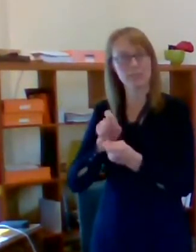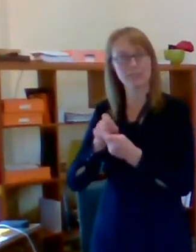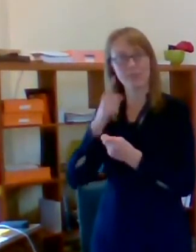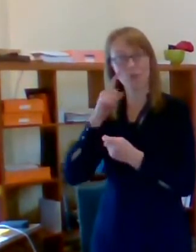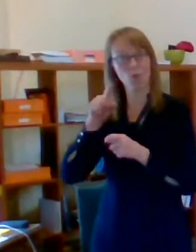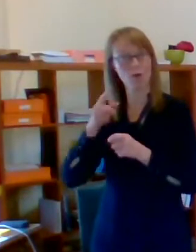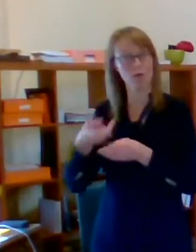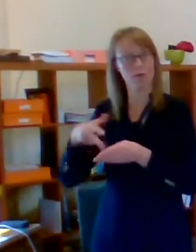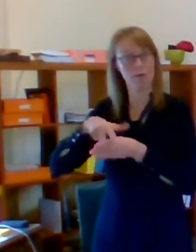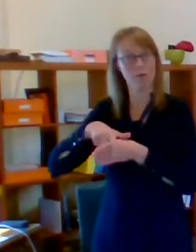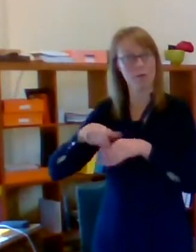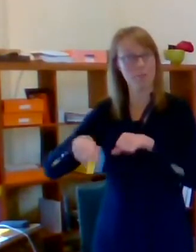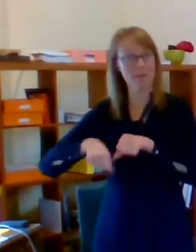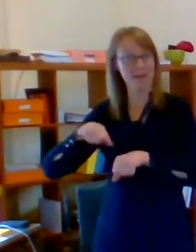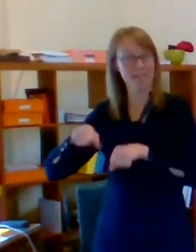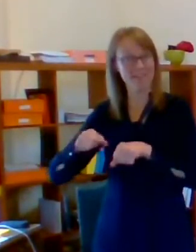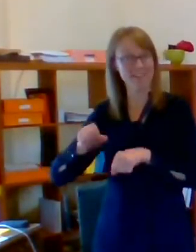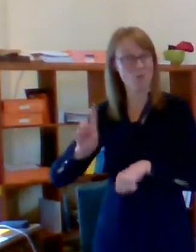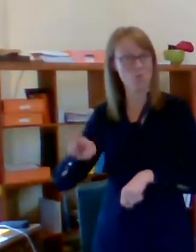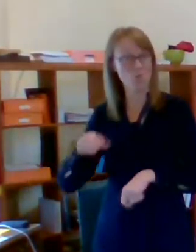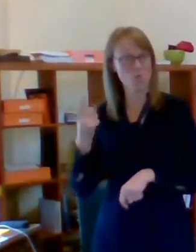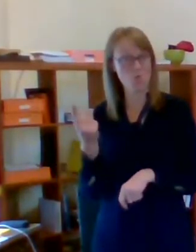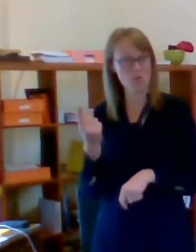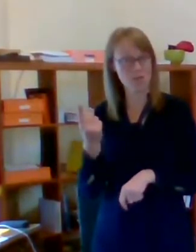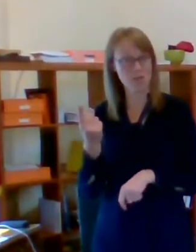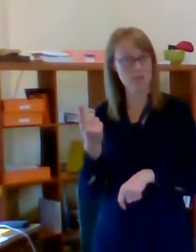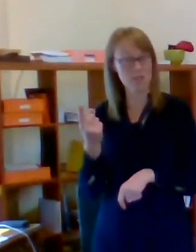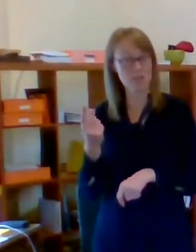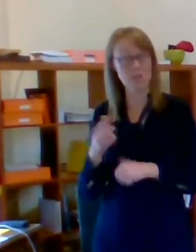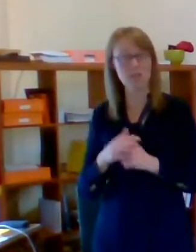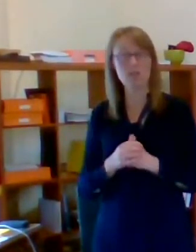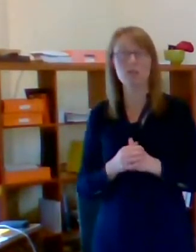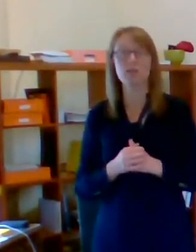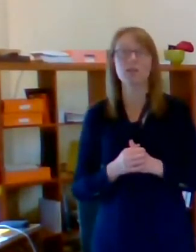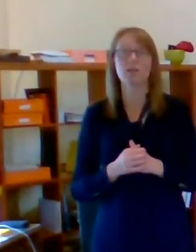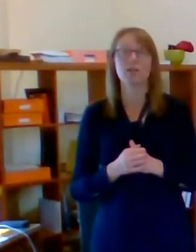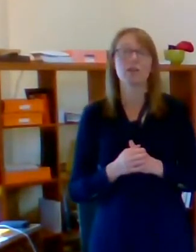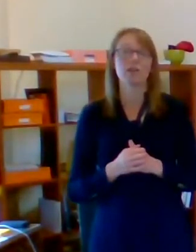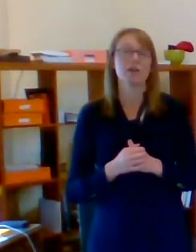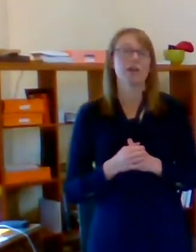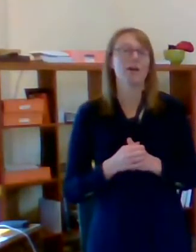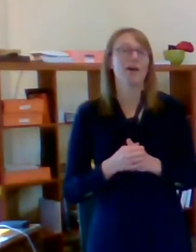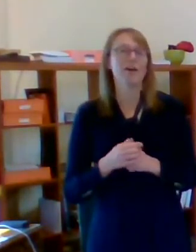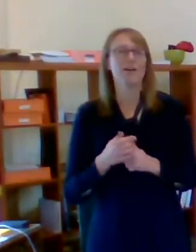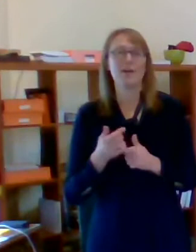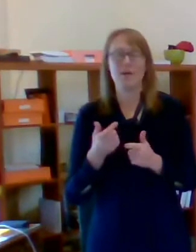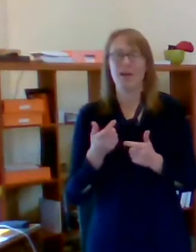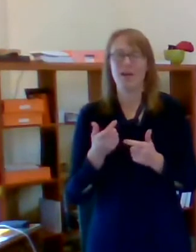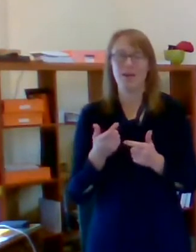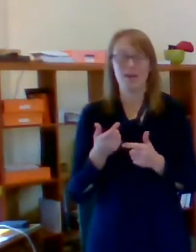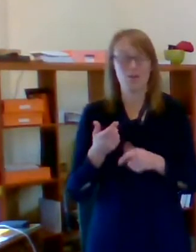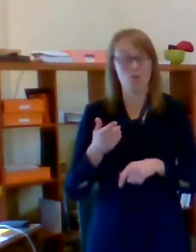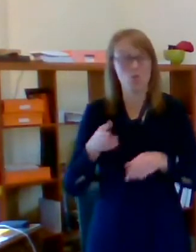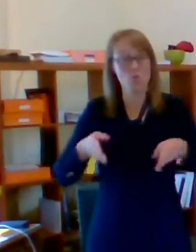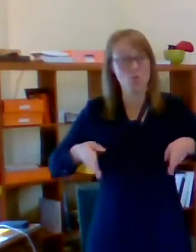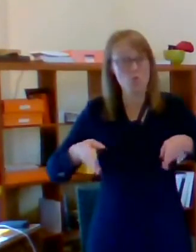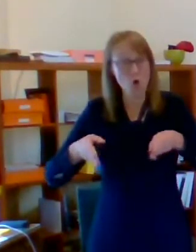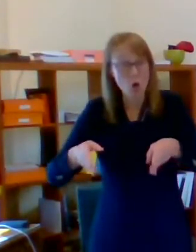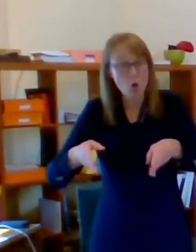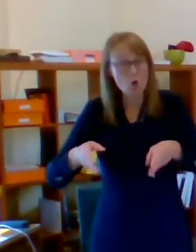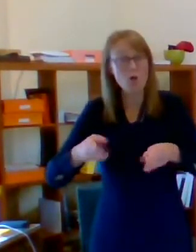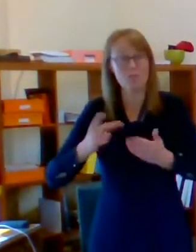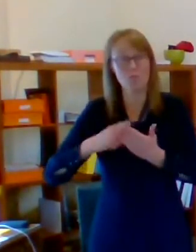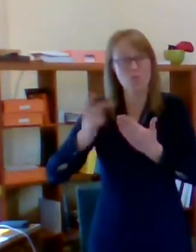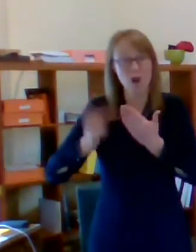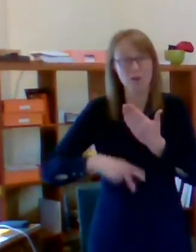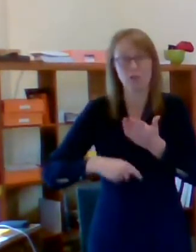very expensive projects that if to do a major road runs many millions of dollars. So we don't have anything that's going to start right